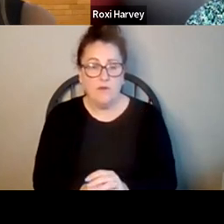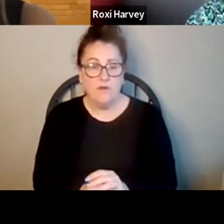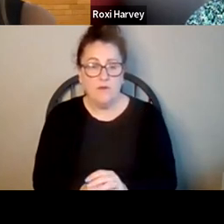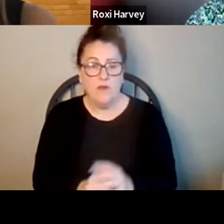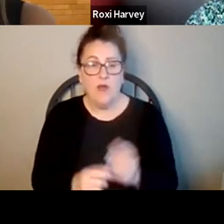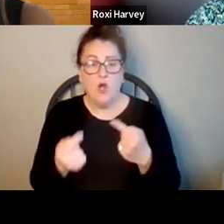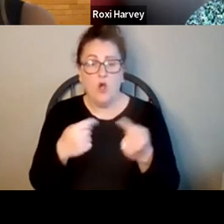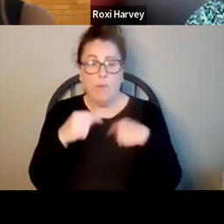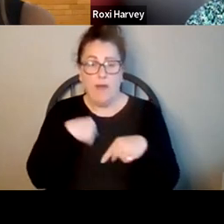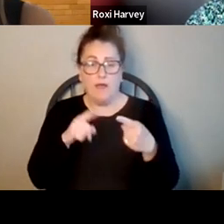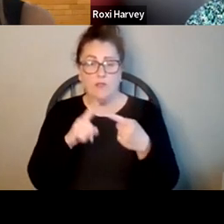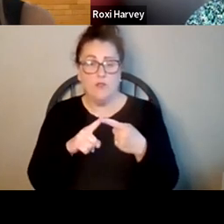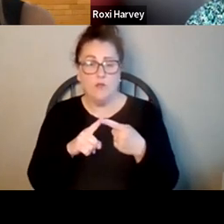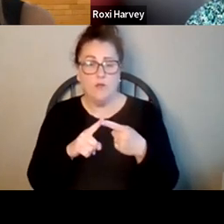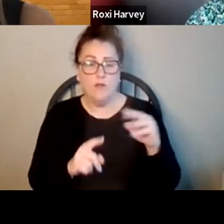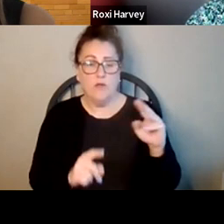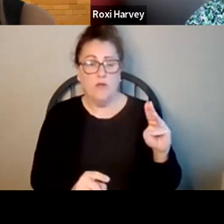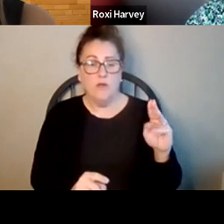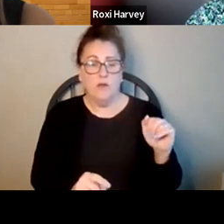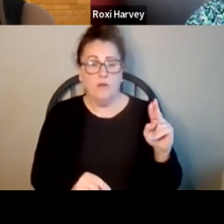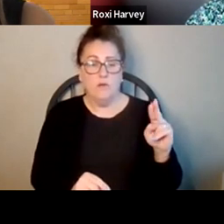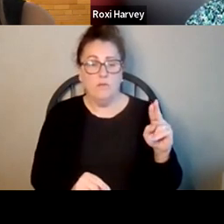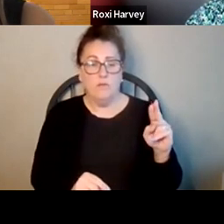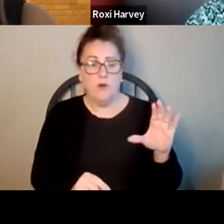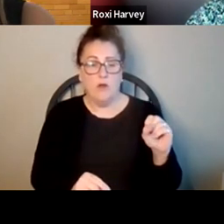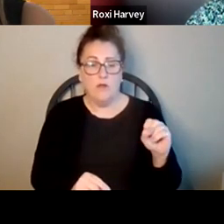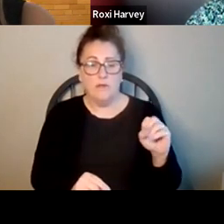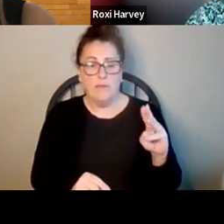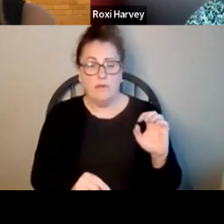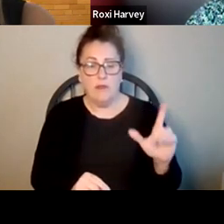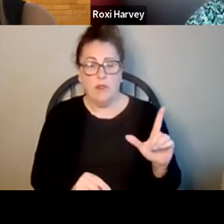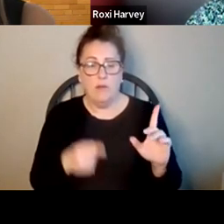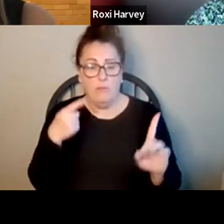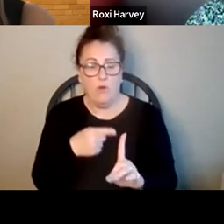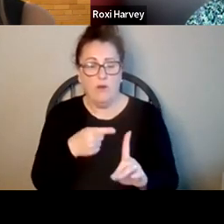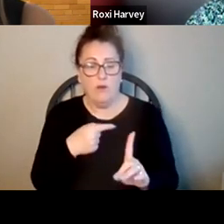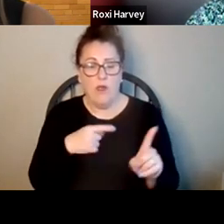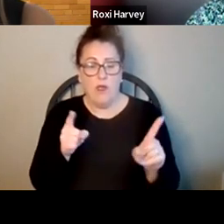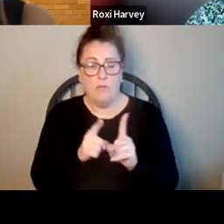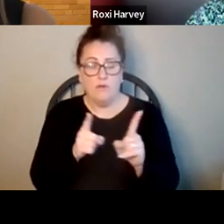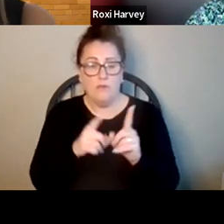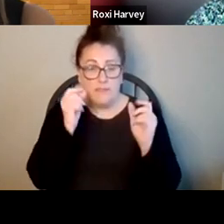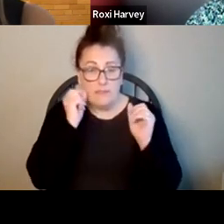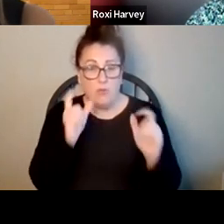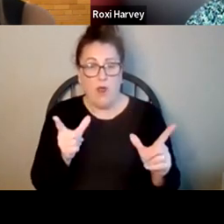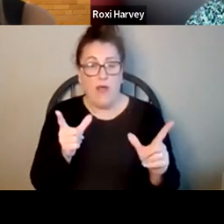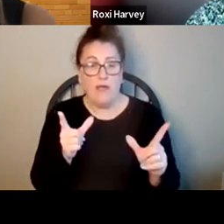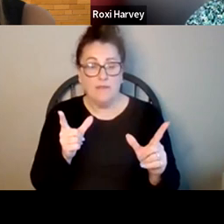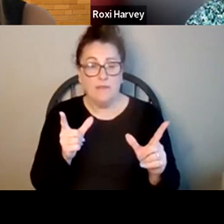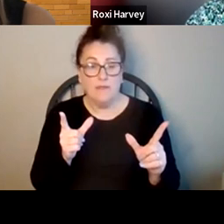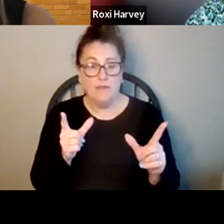to go back to Mr. Marcus McNeil's point. I am also surprised that we had